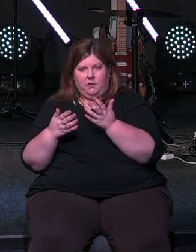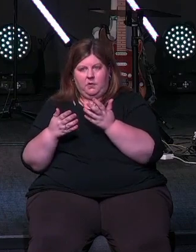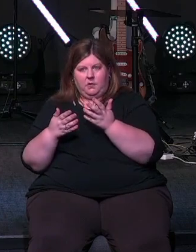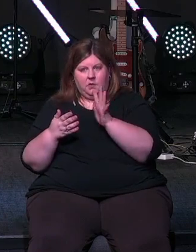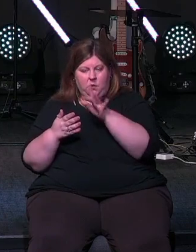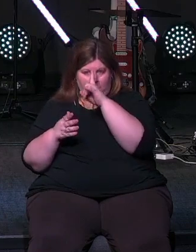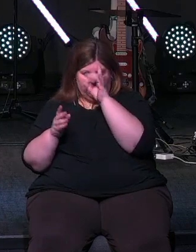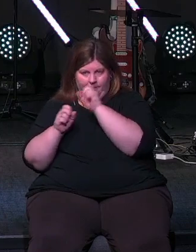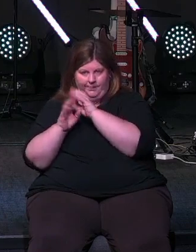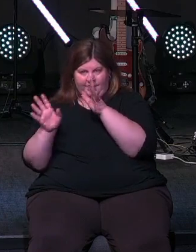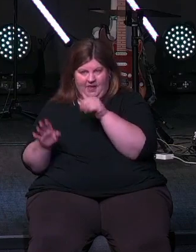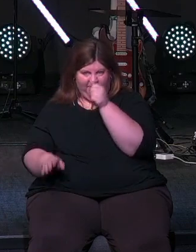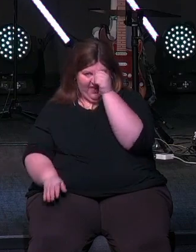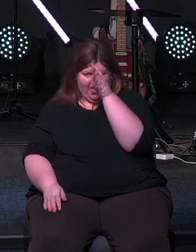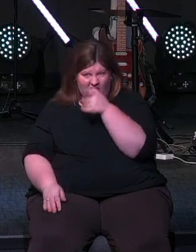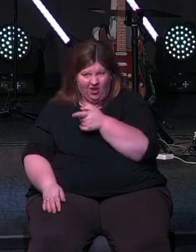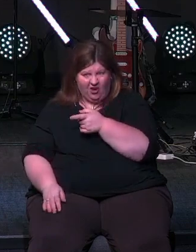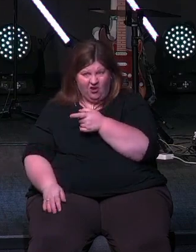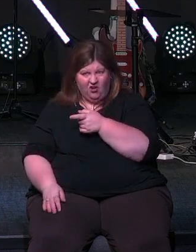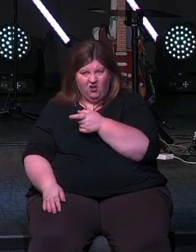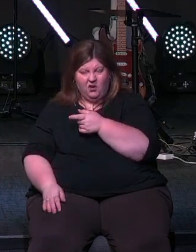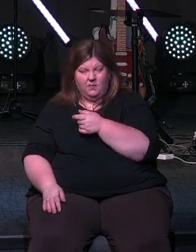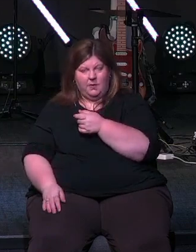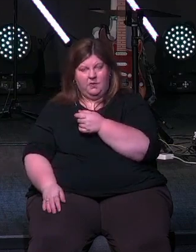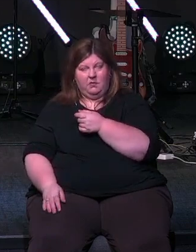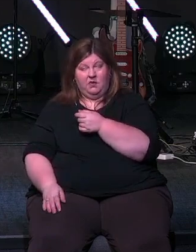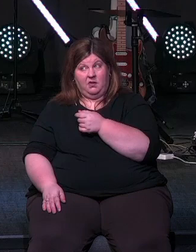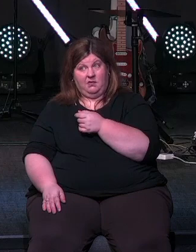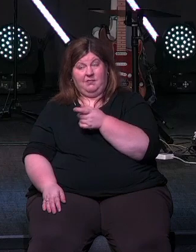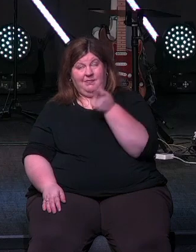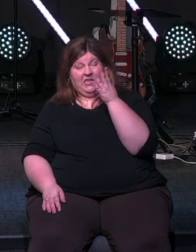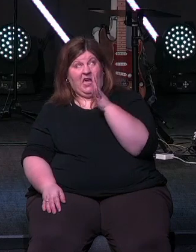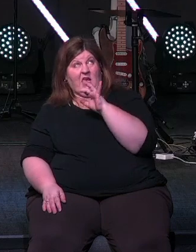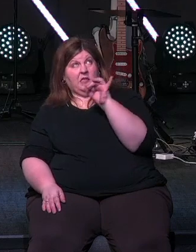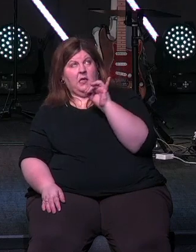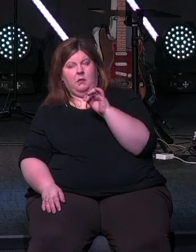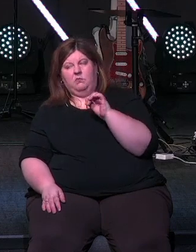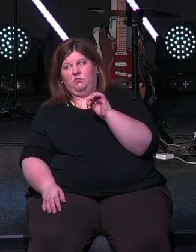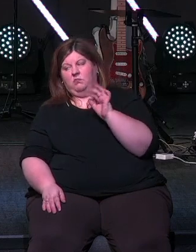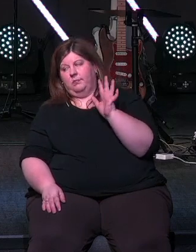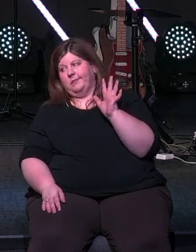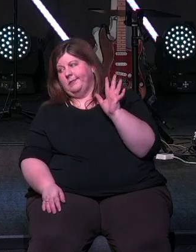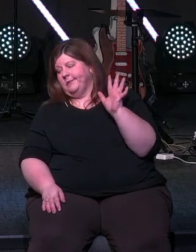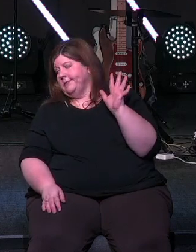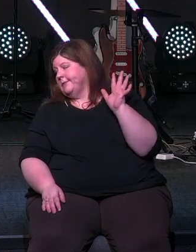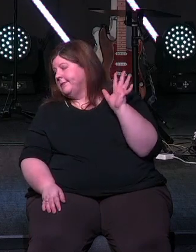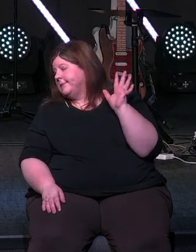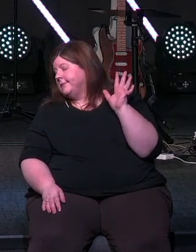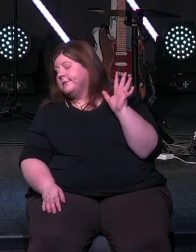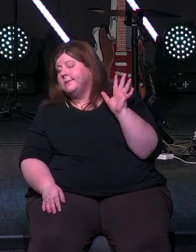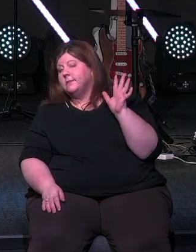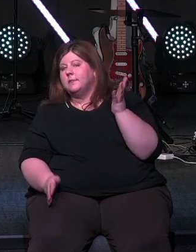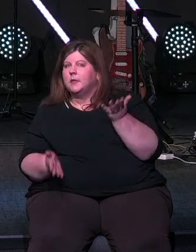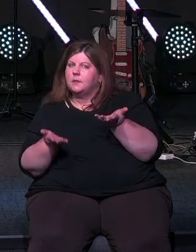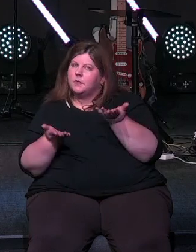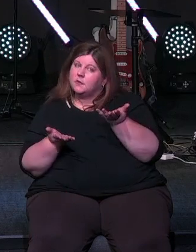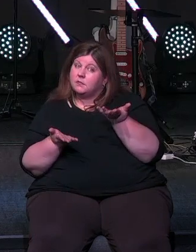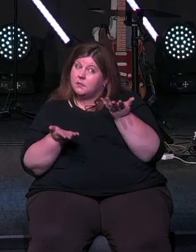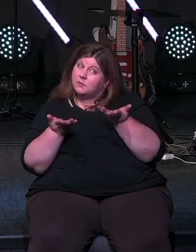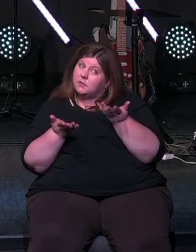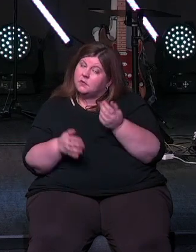of father has for you, you might have a resistance to looking at God or seeing God as father. You